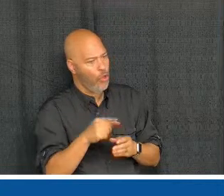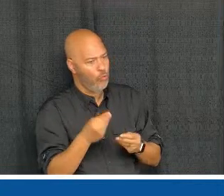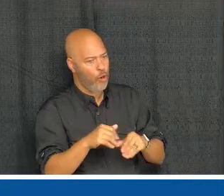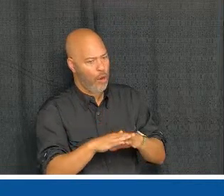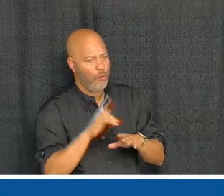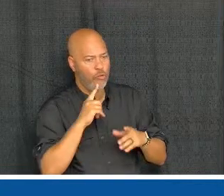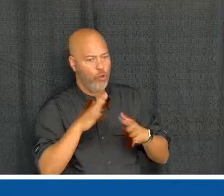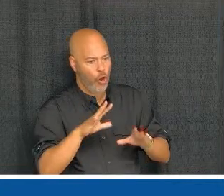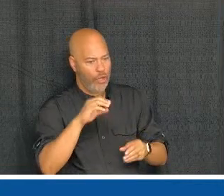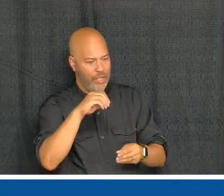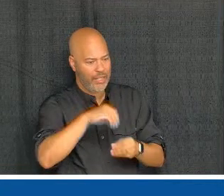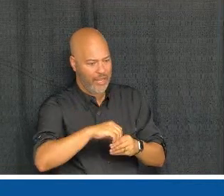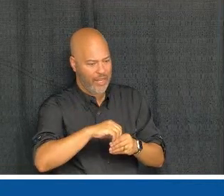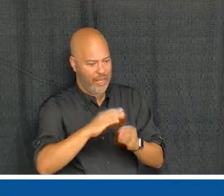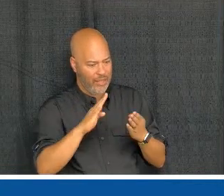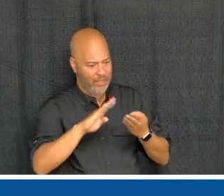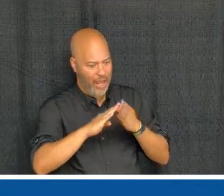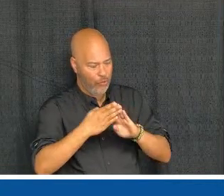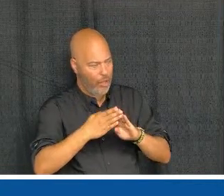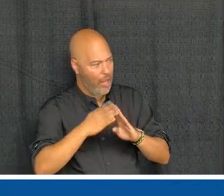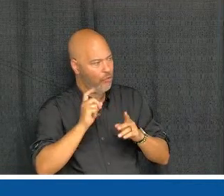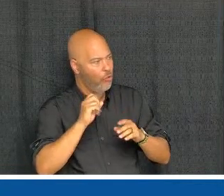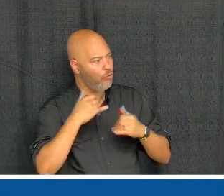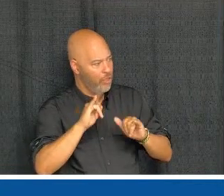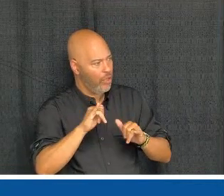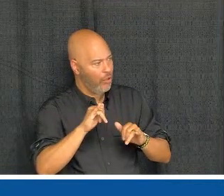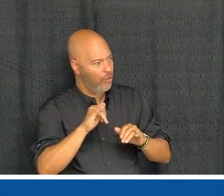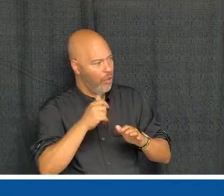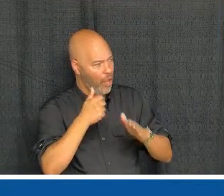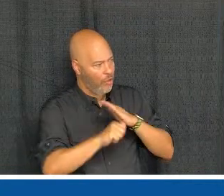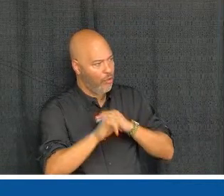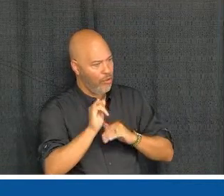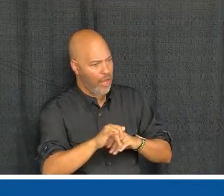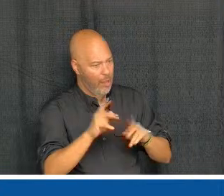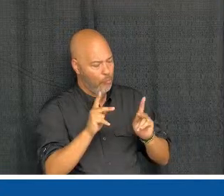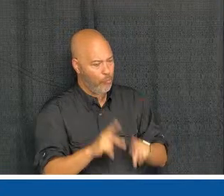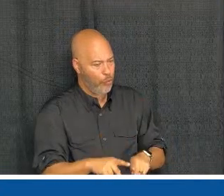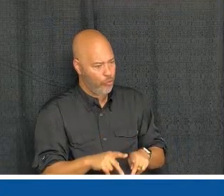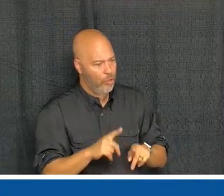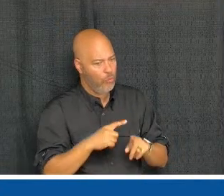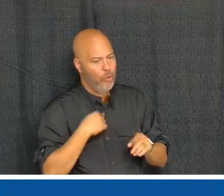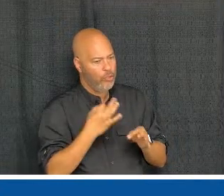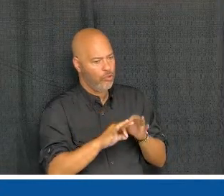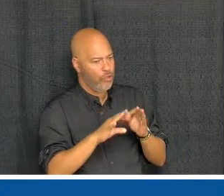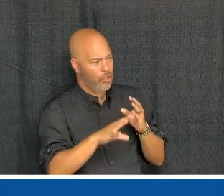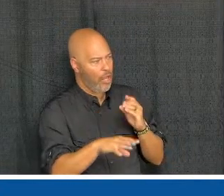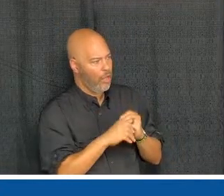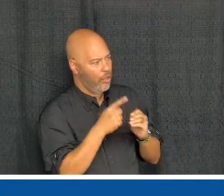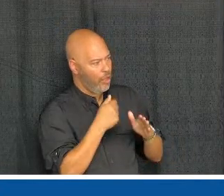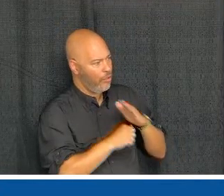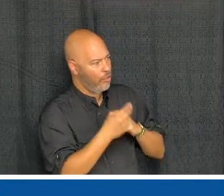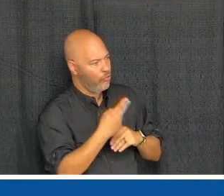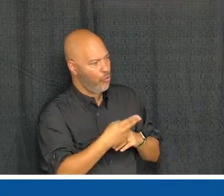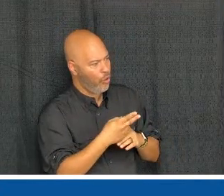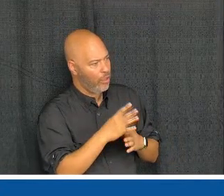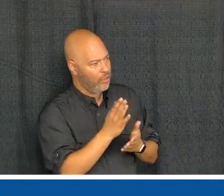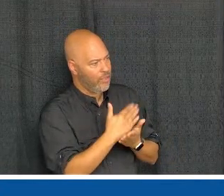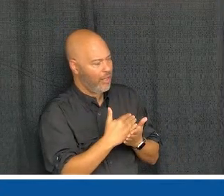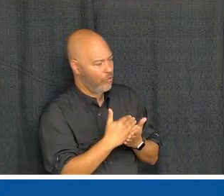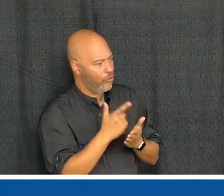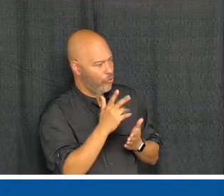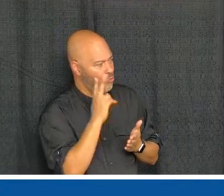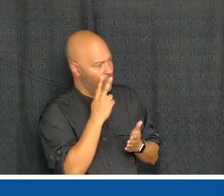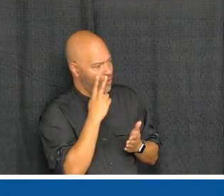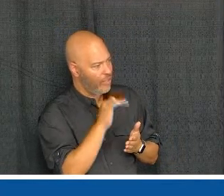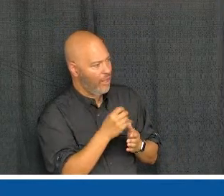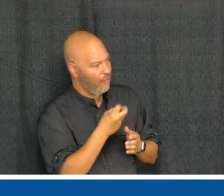already in the downtown overlay, so they are still subject to that person's purview. It would just put it into the historic section. You'll see that in a